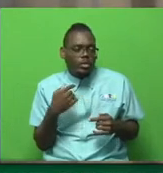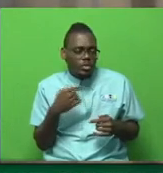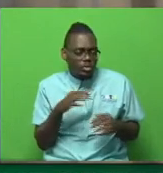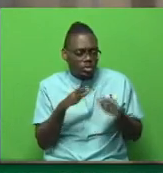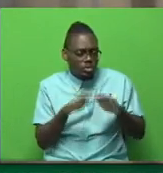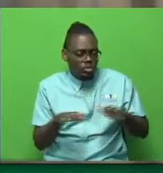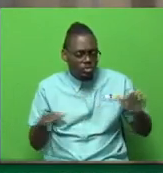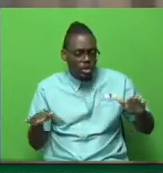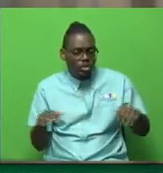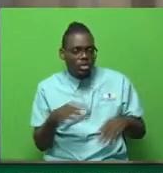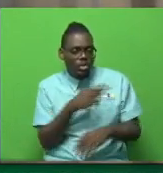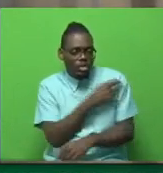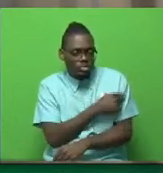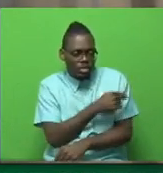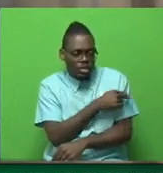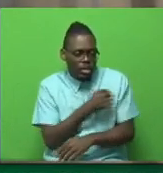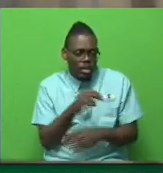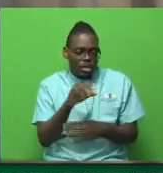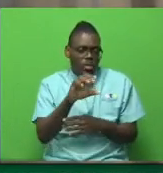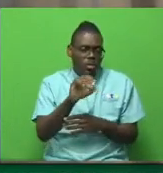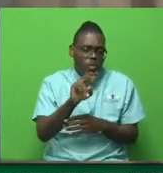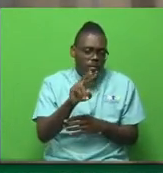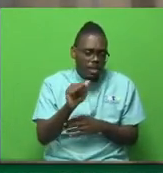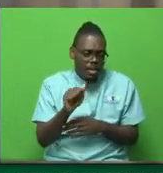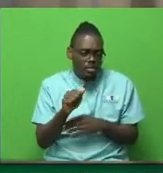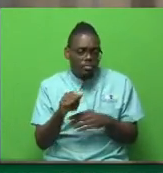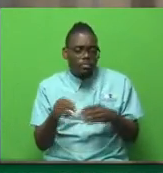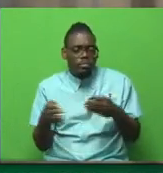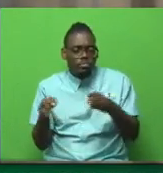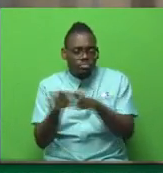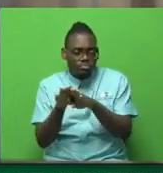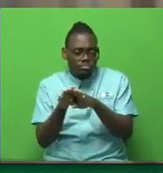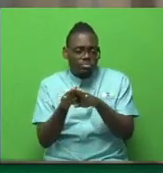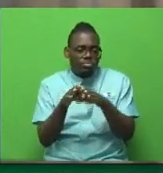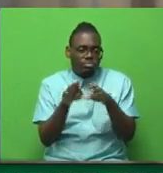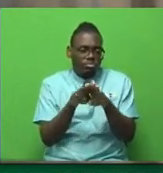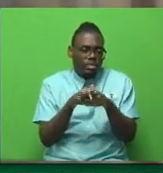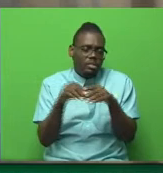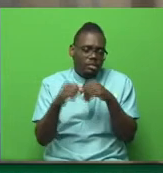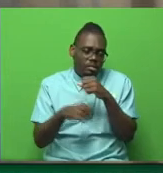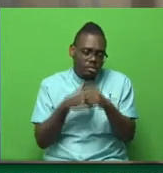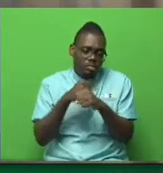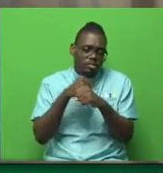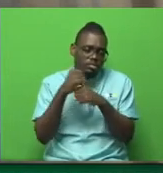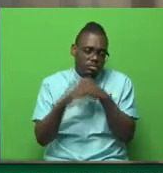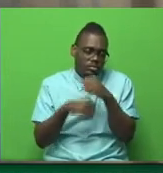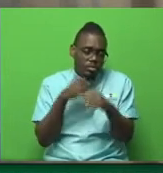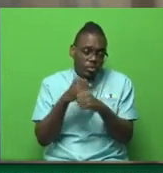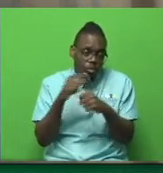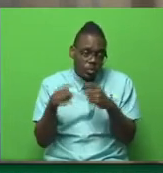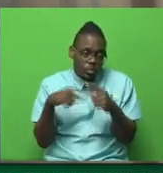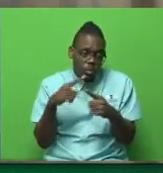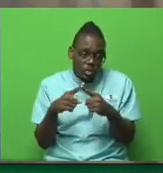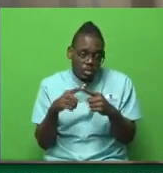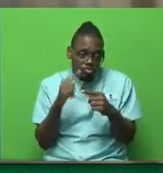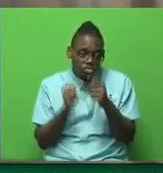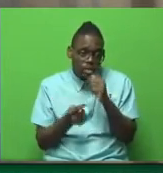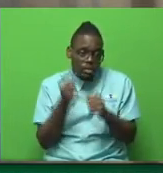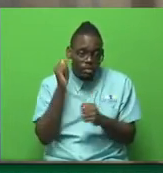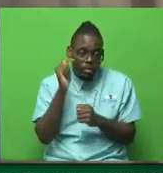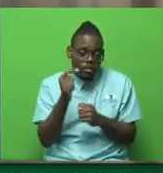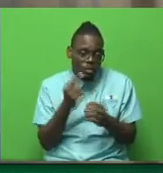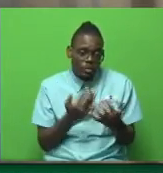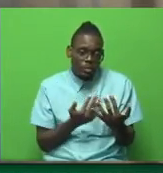weeks and months and years for basic surgery and basic medical attention Bad Mind Madam speaker